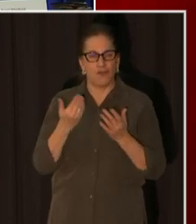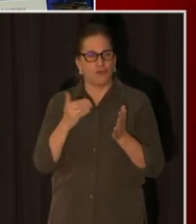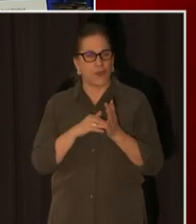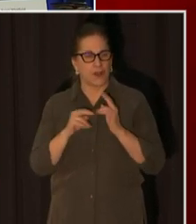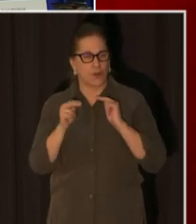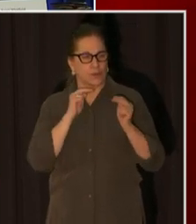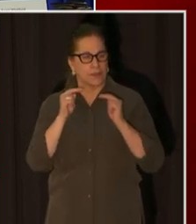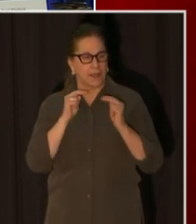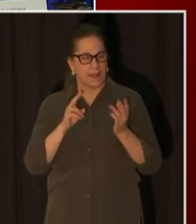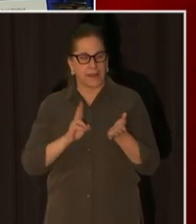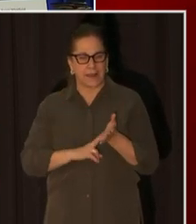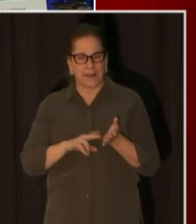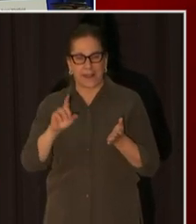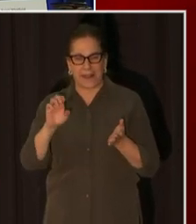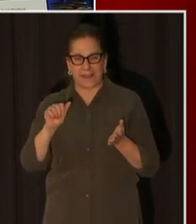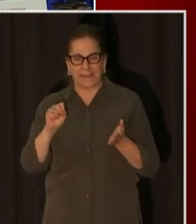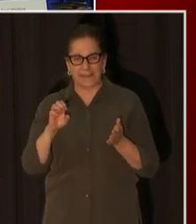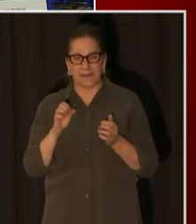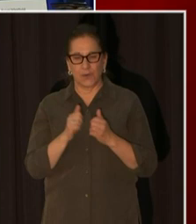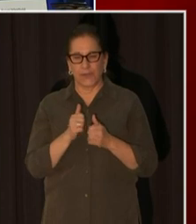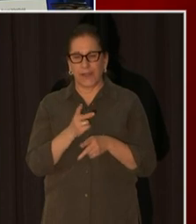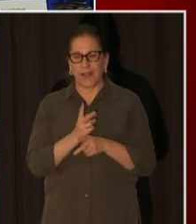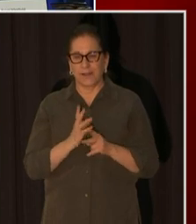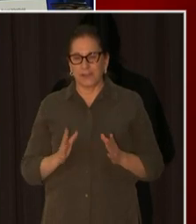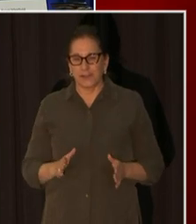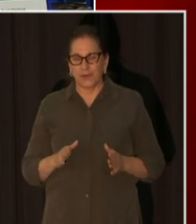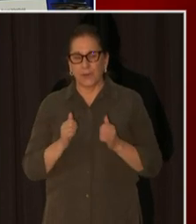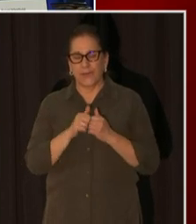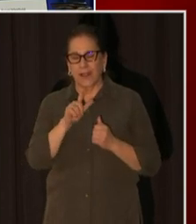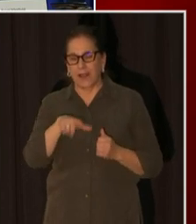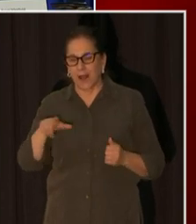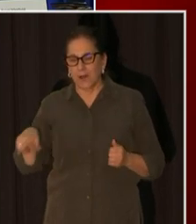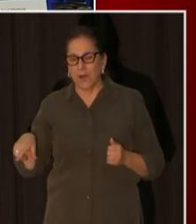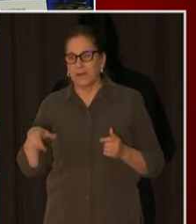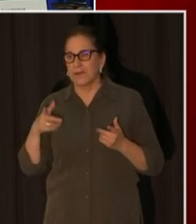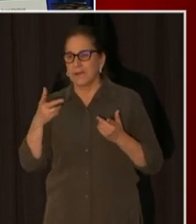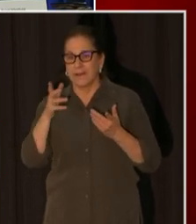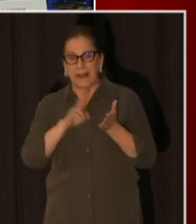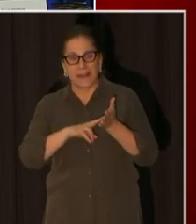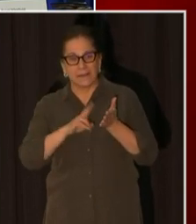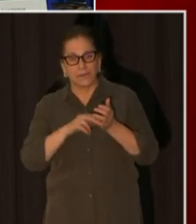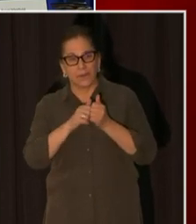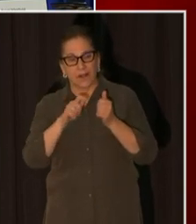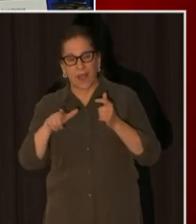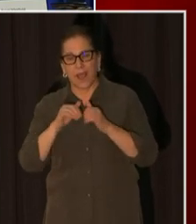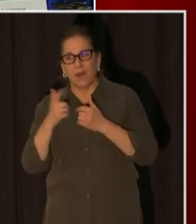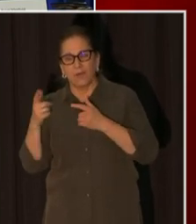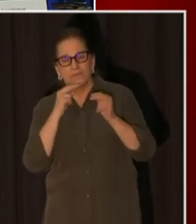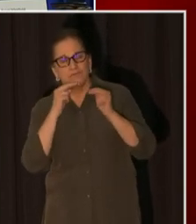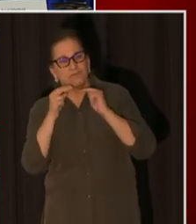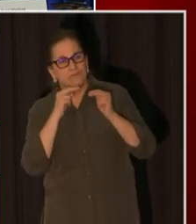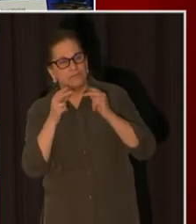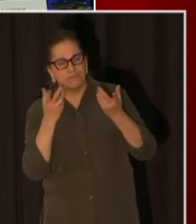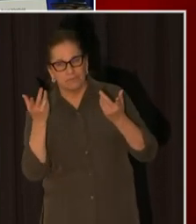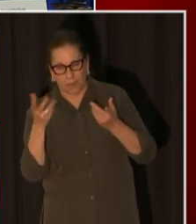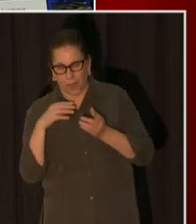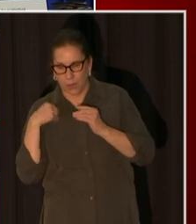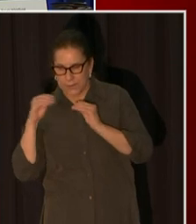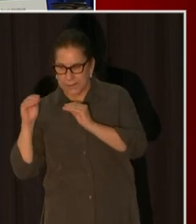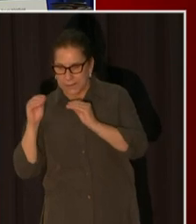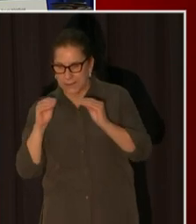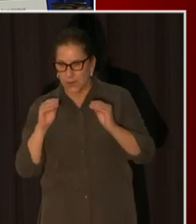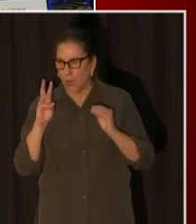around the city, so that CBEs aren't just marketing themselves to district government, but also to big institutions around the city,